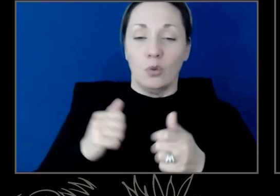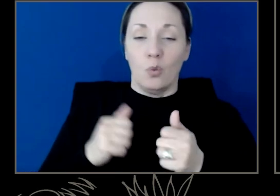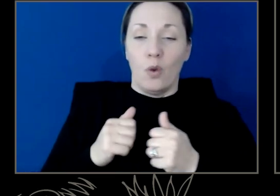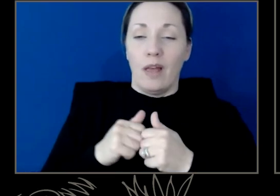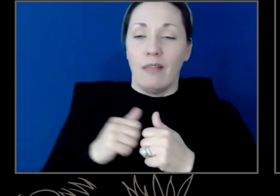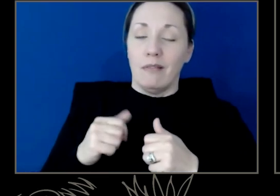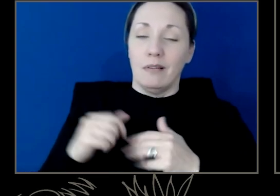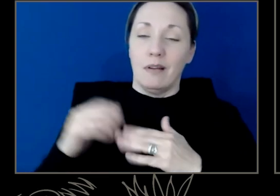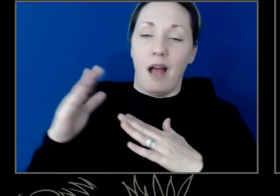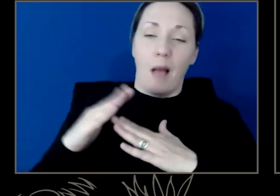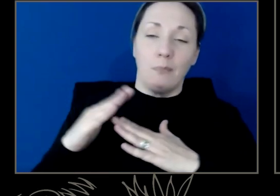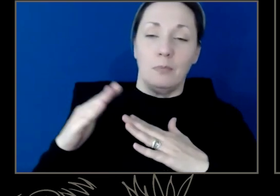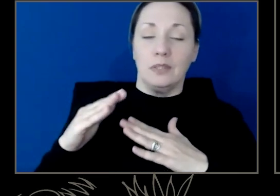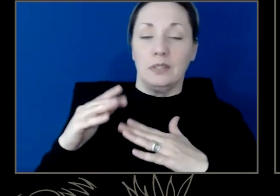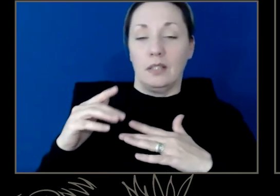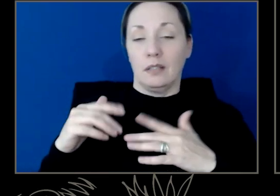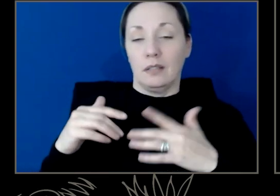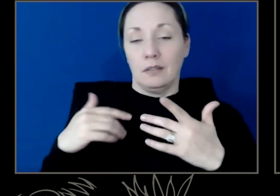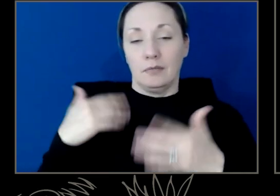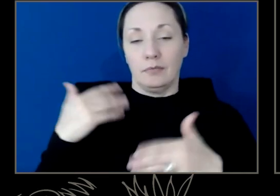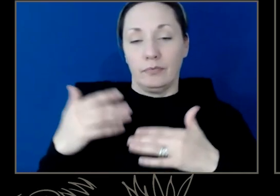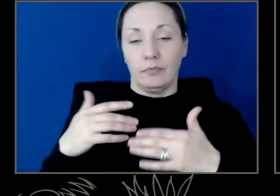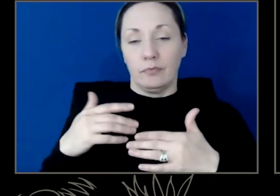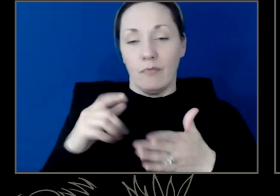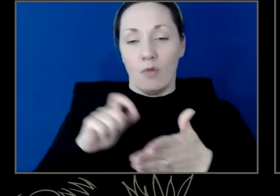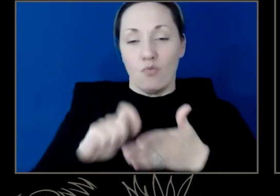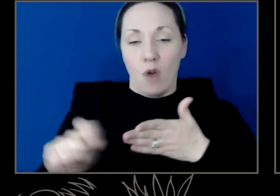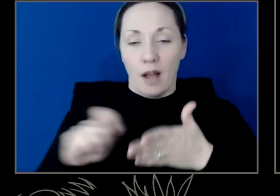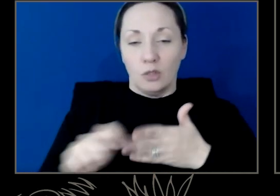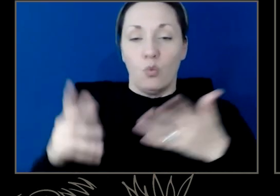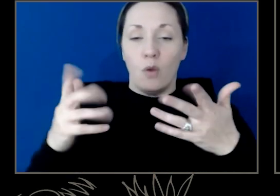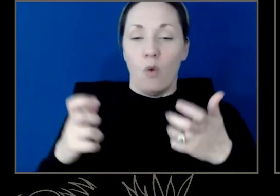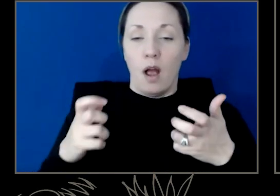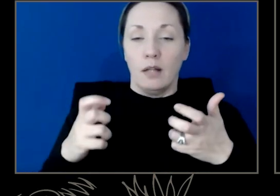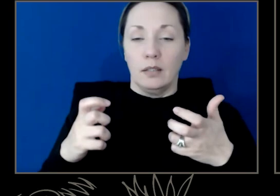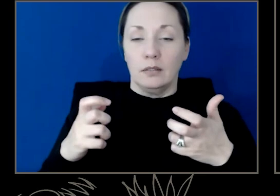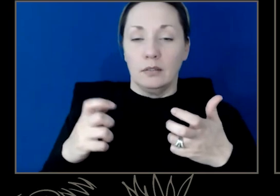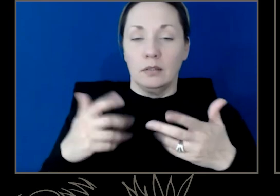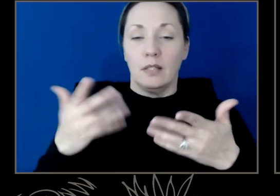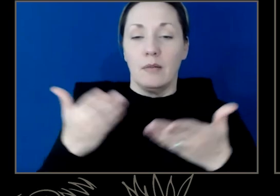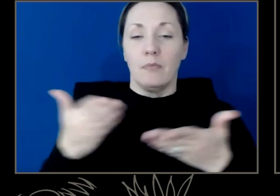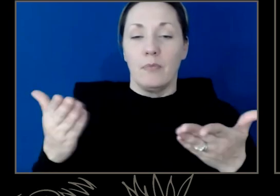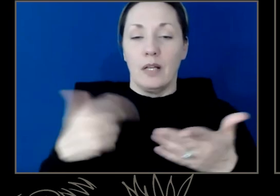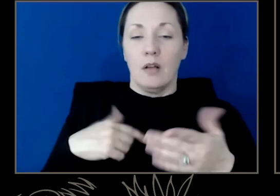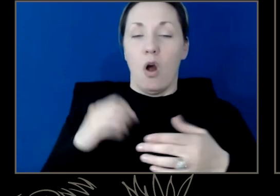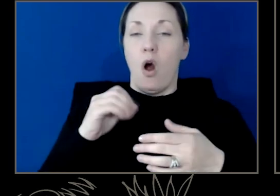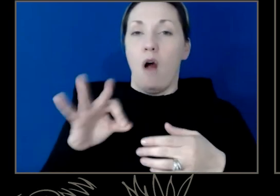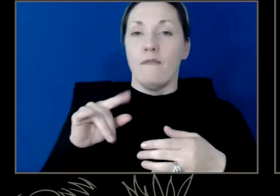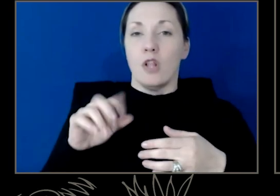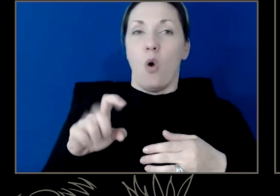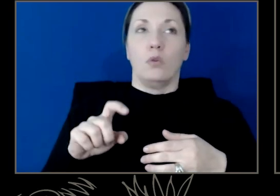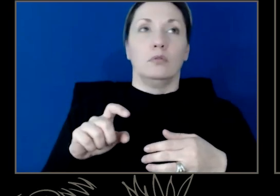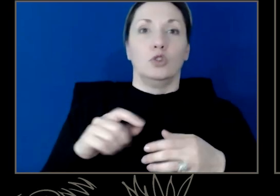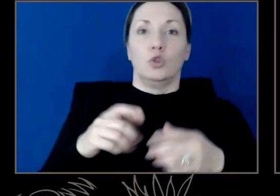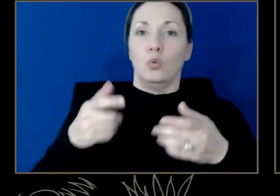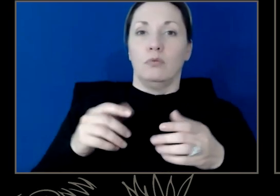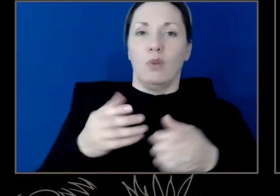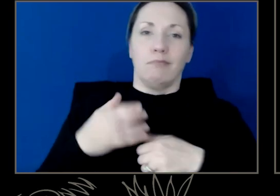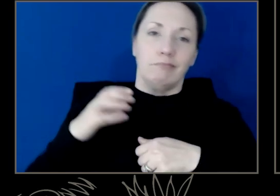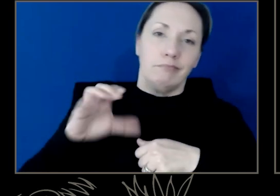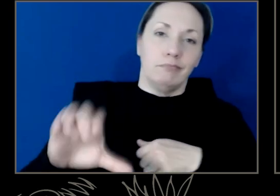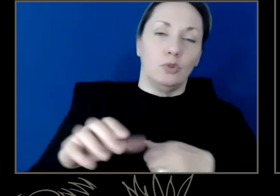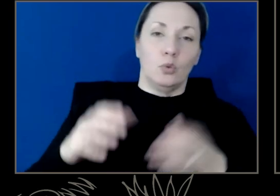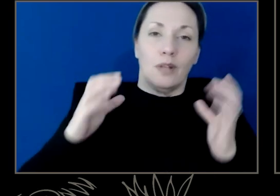We want to be able to offload computation to the client for things like semantic search if needed. And we